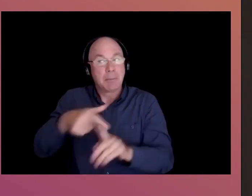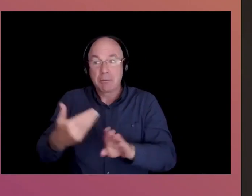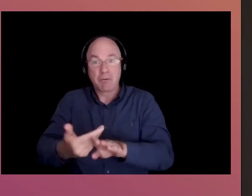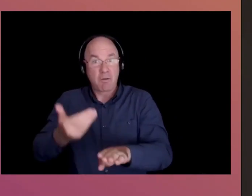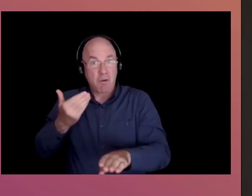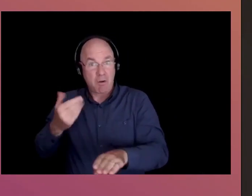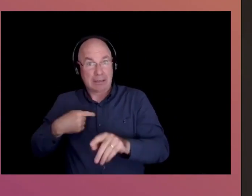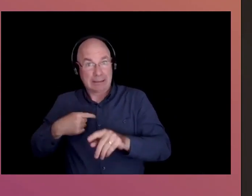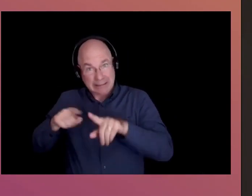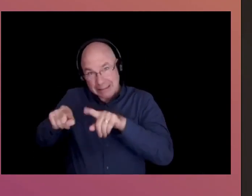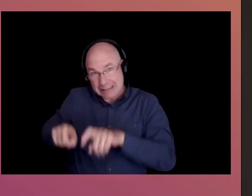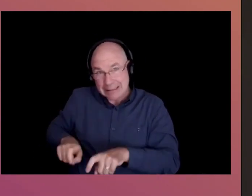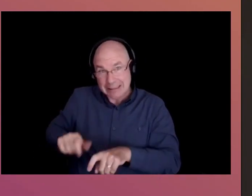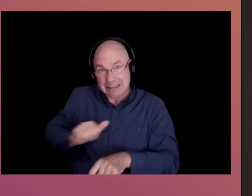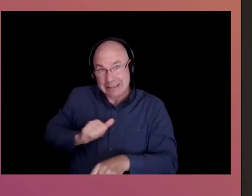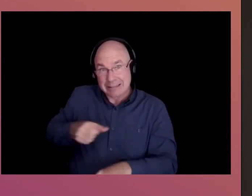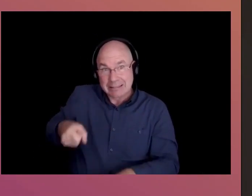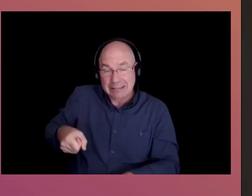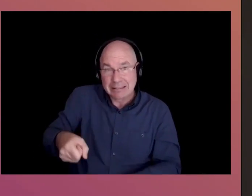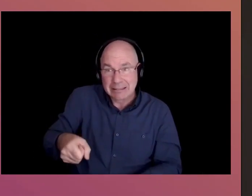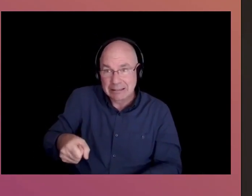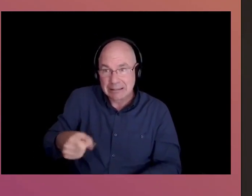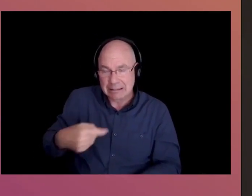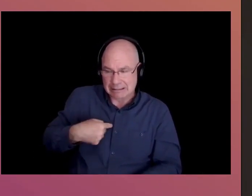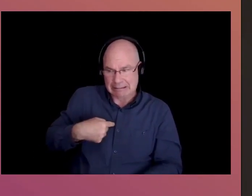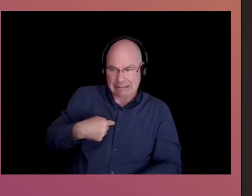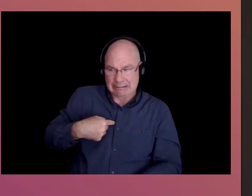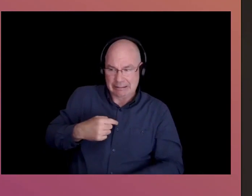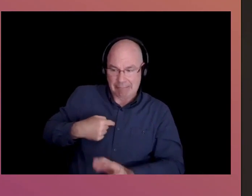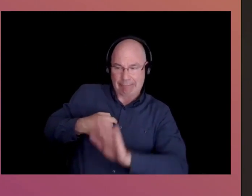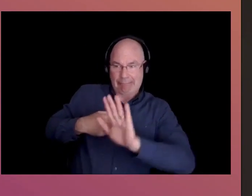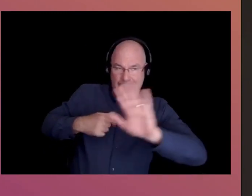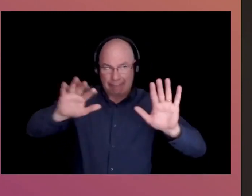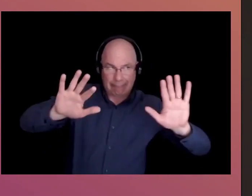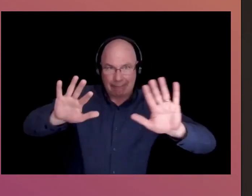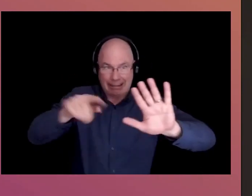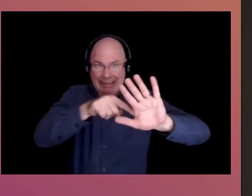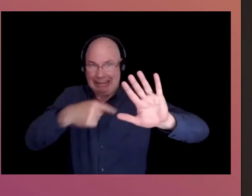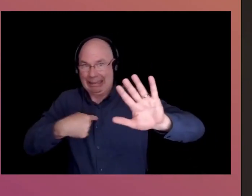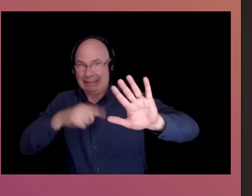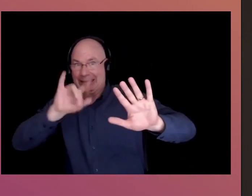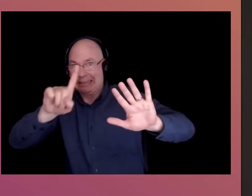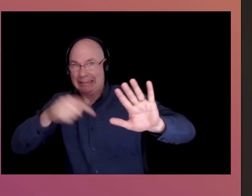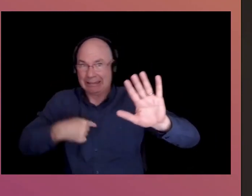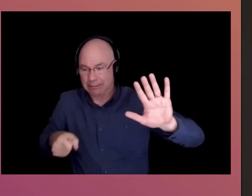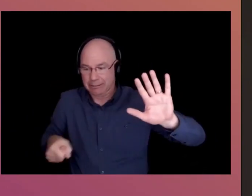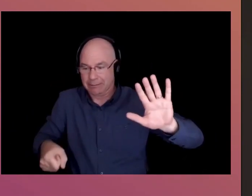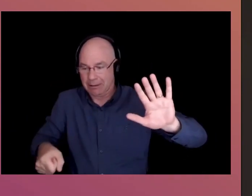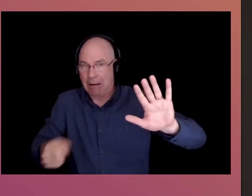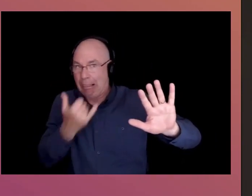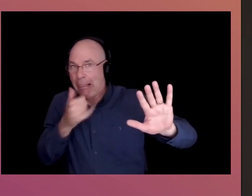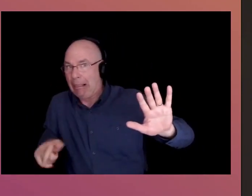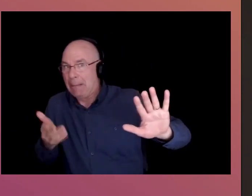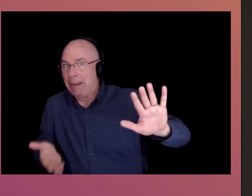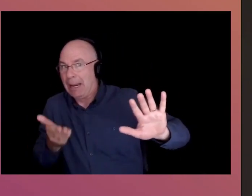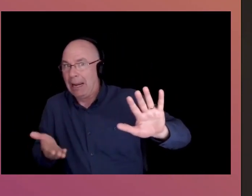it myself, I was like protecting myself. I thought, you know, this case may bump me to